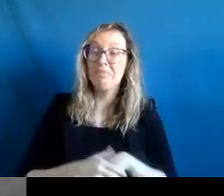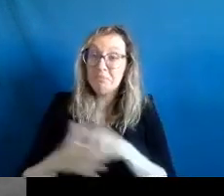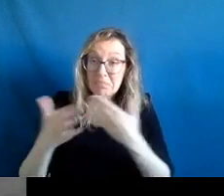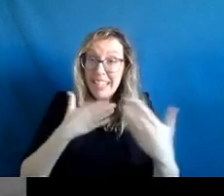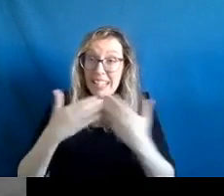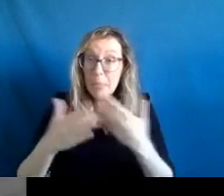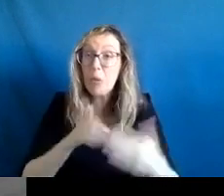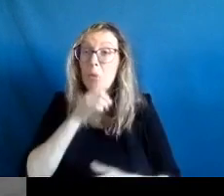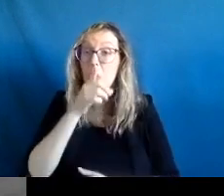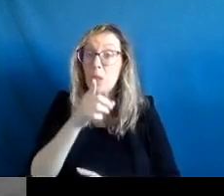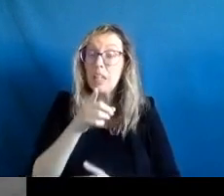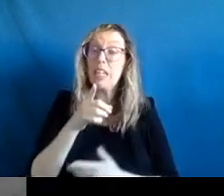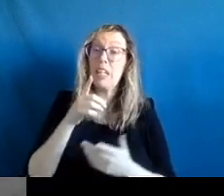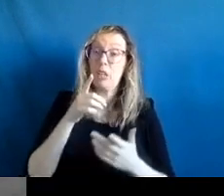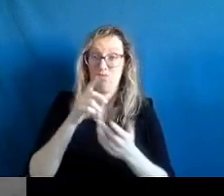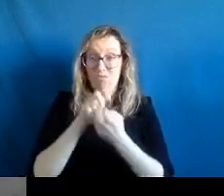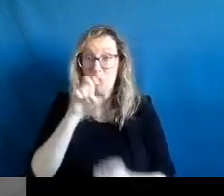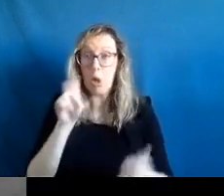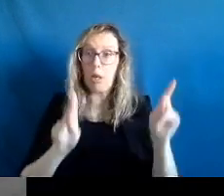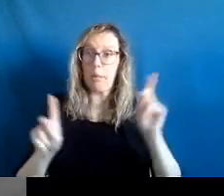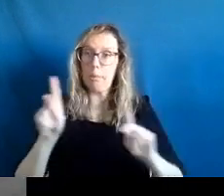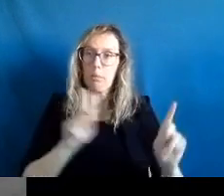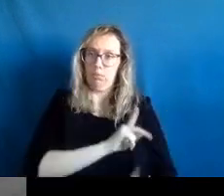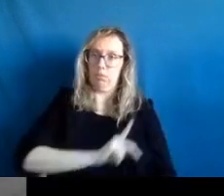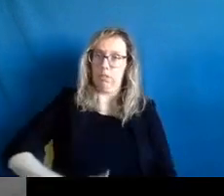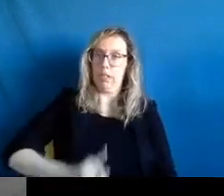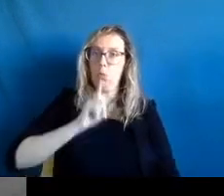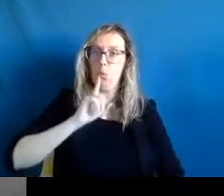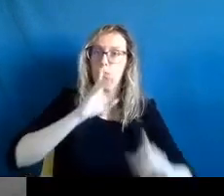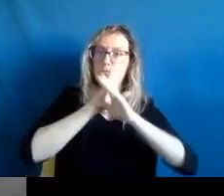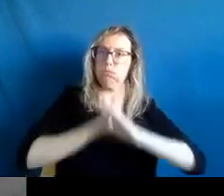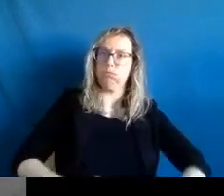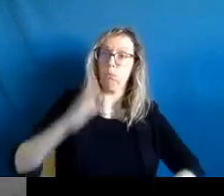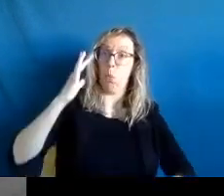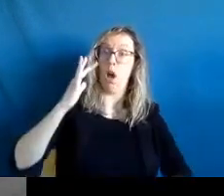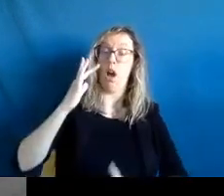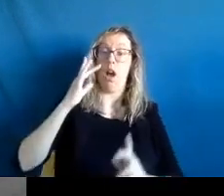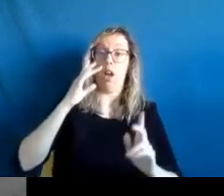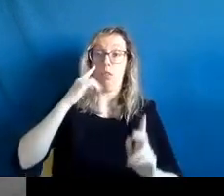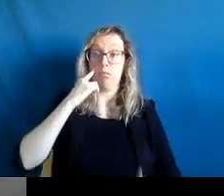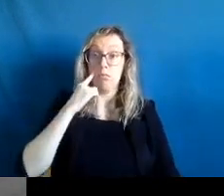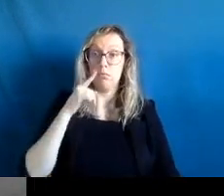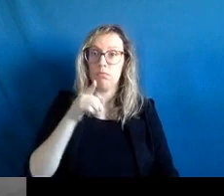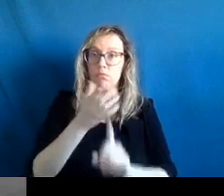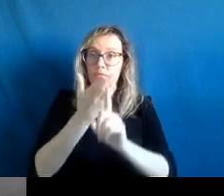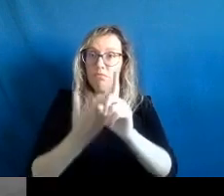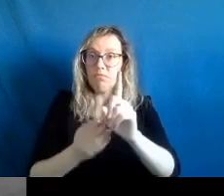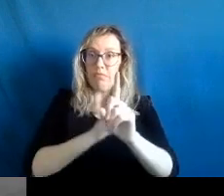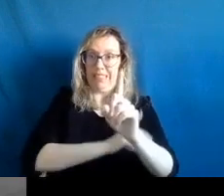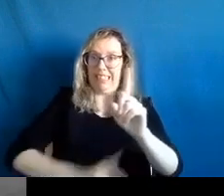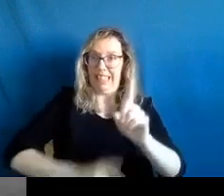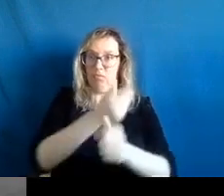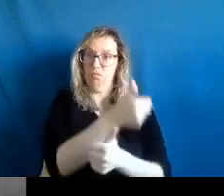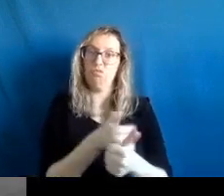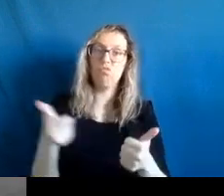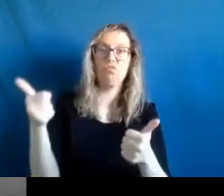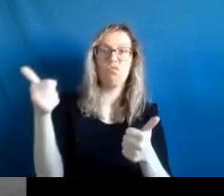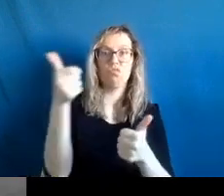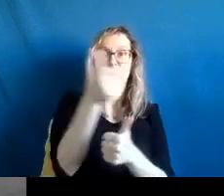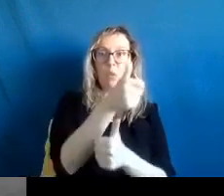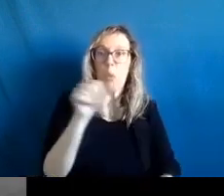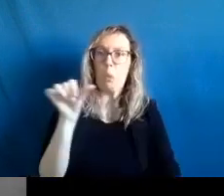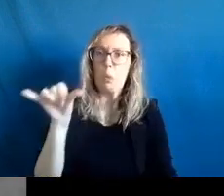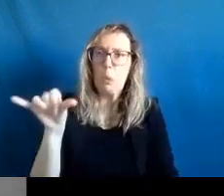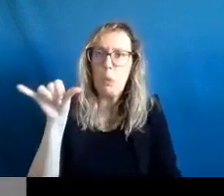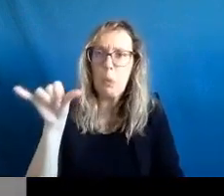nations. Kings will be silenced because of him, because they will see what they haven't seen before. What they haven't heard before,